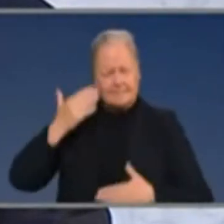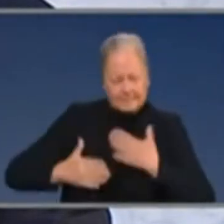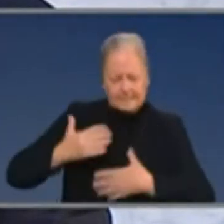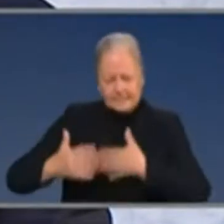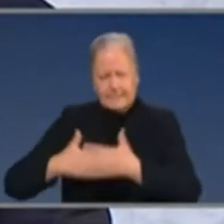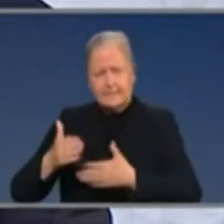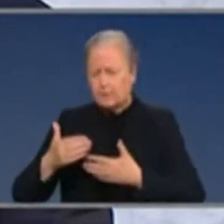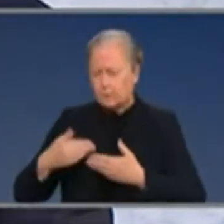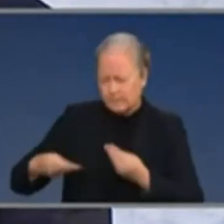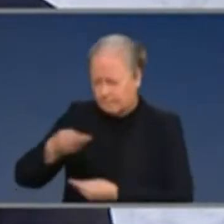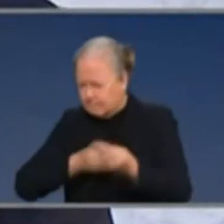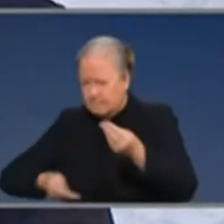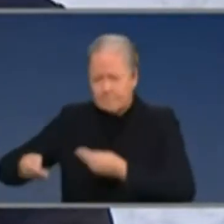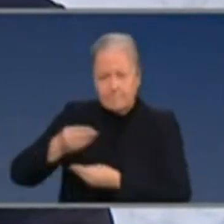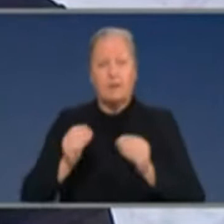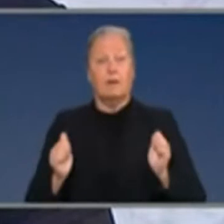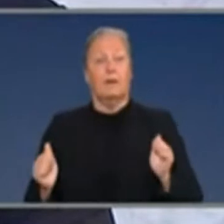agreement which we've reached today.